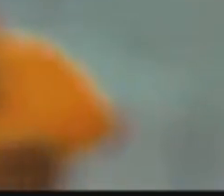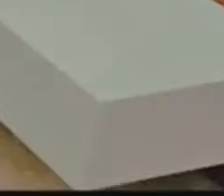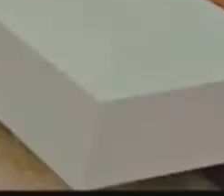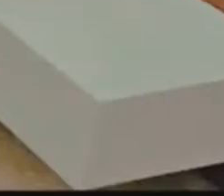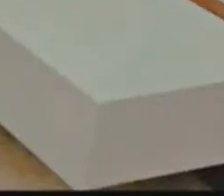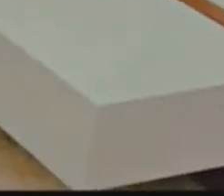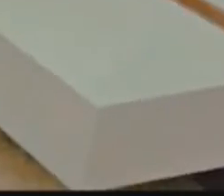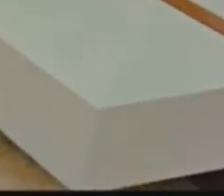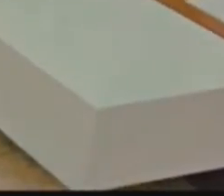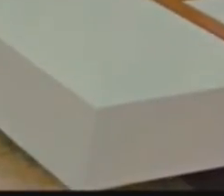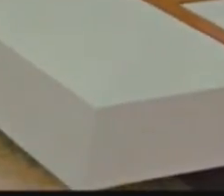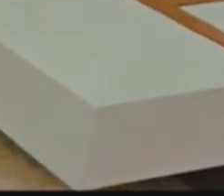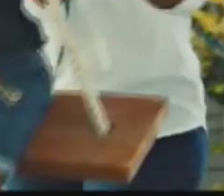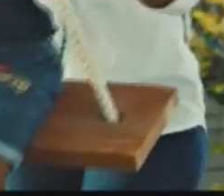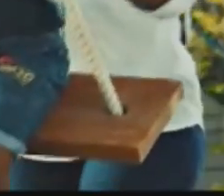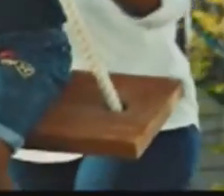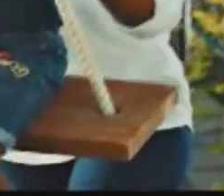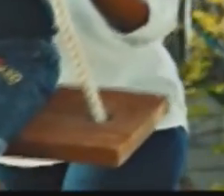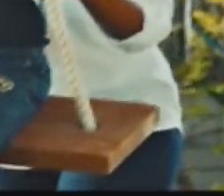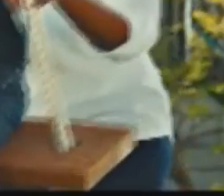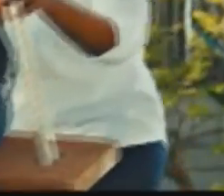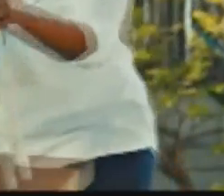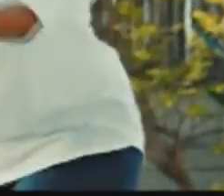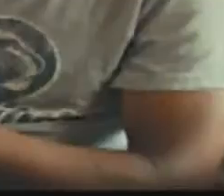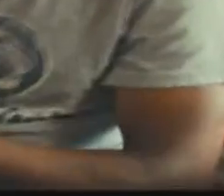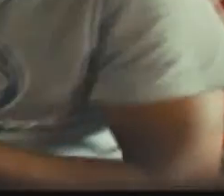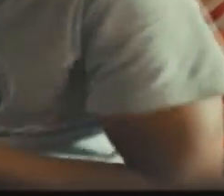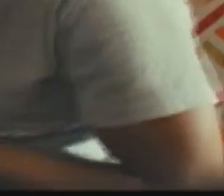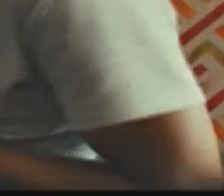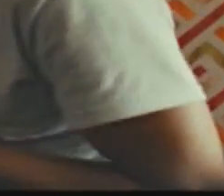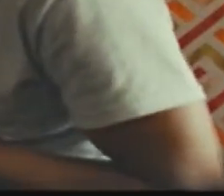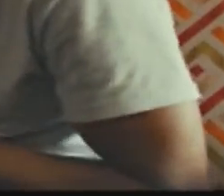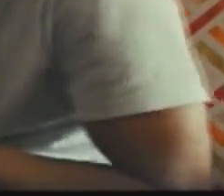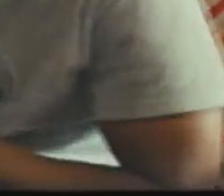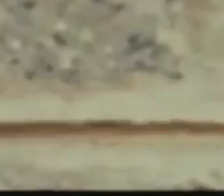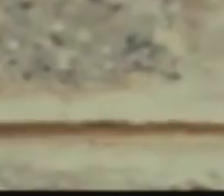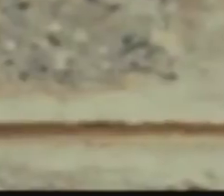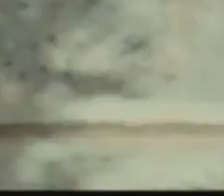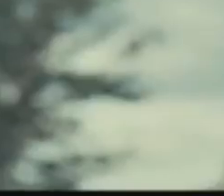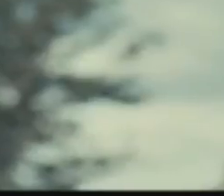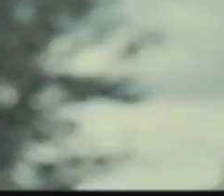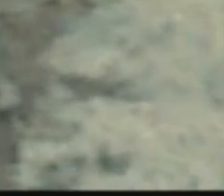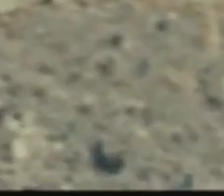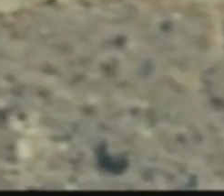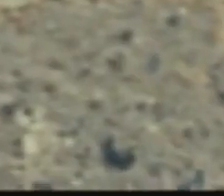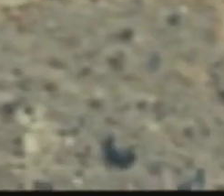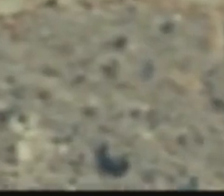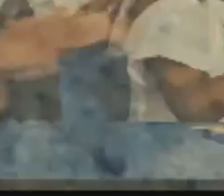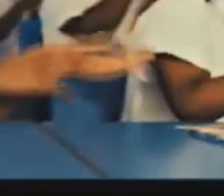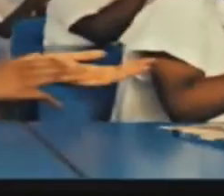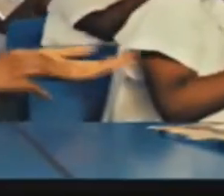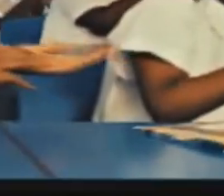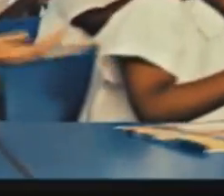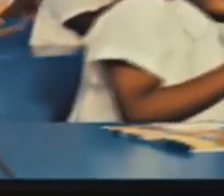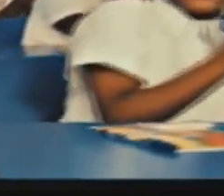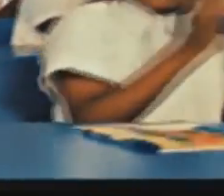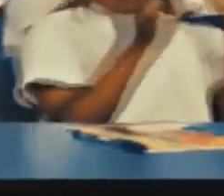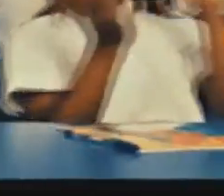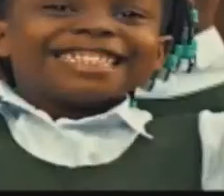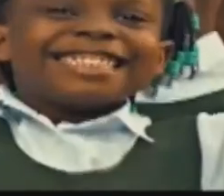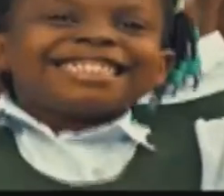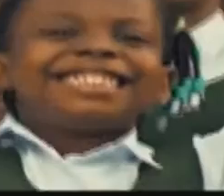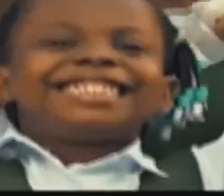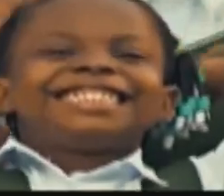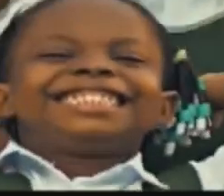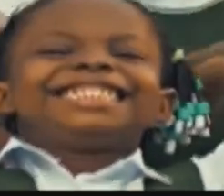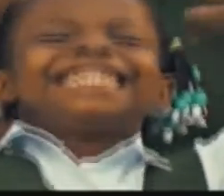mikono. Kuosha manyumba zetu. Ndiyo tulinde watoto wetu. Na tuvae mask. Future